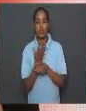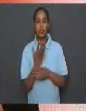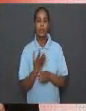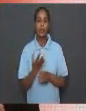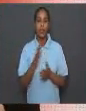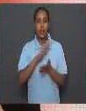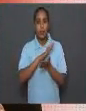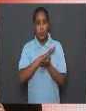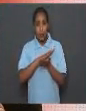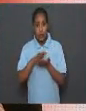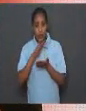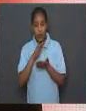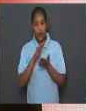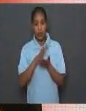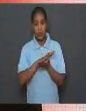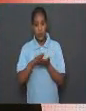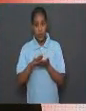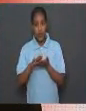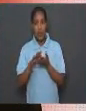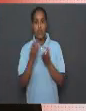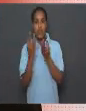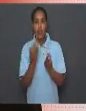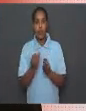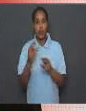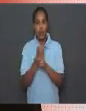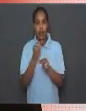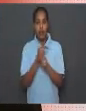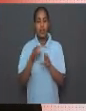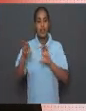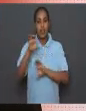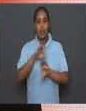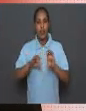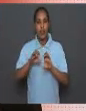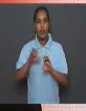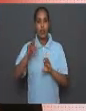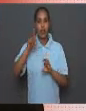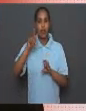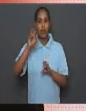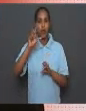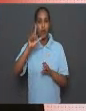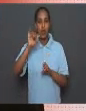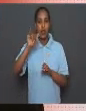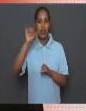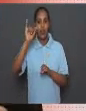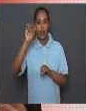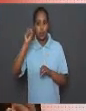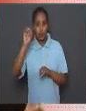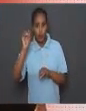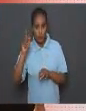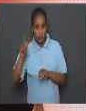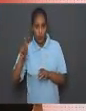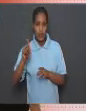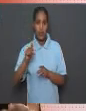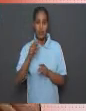The purified form of natural rubber is the chemical polyisoprene. As we